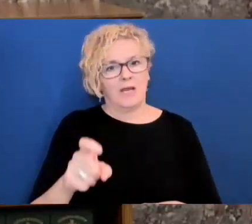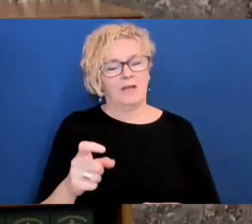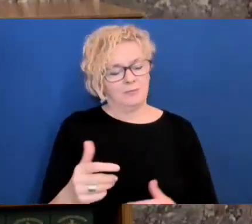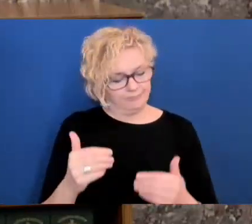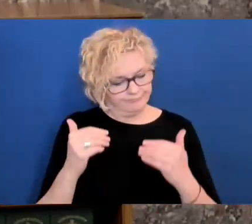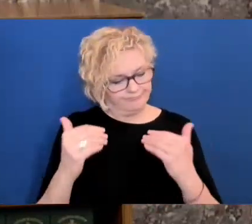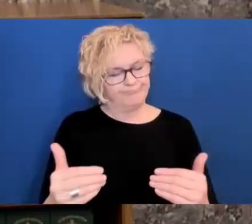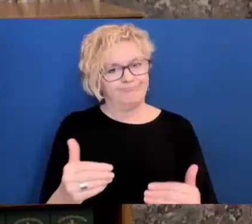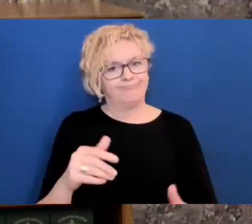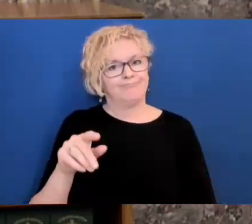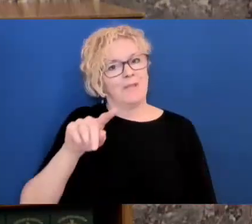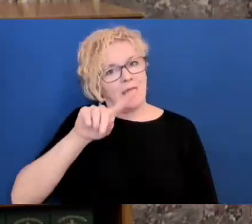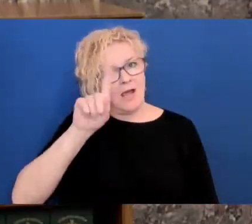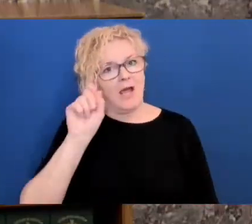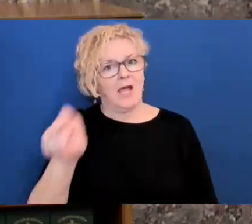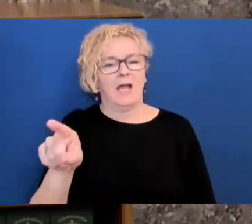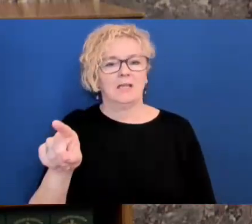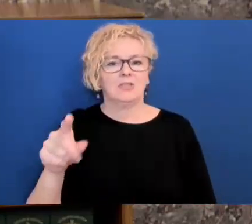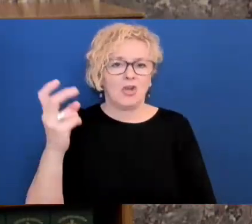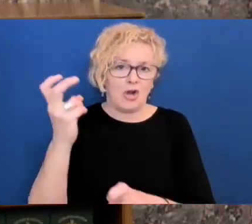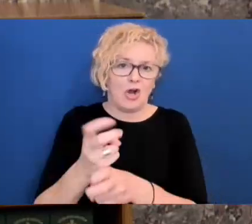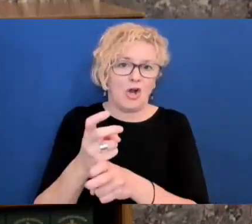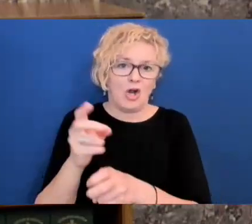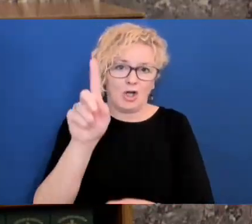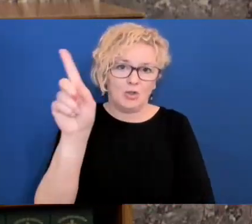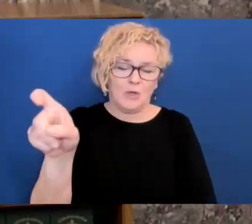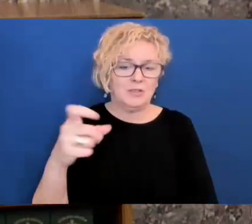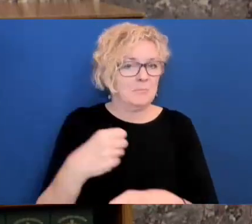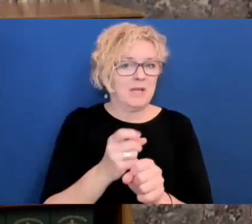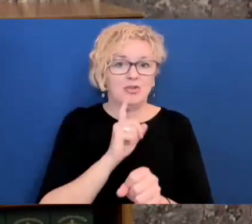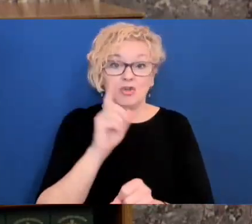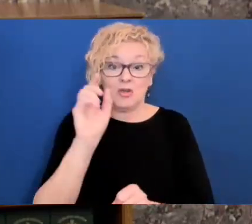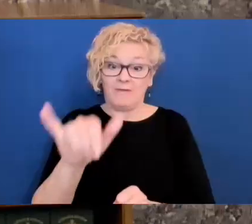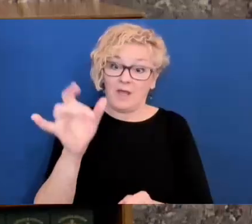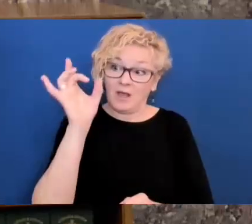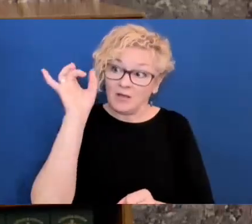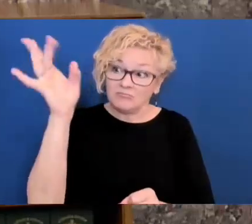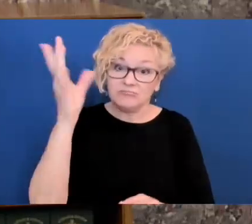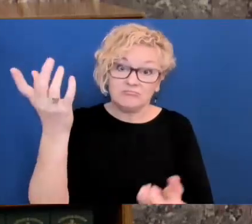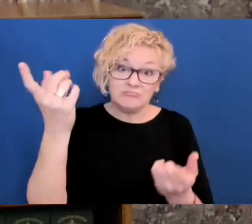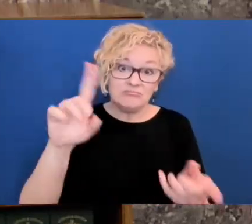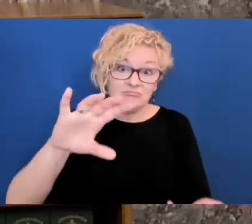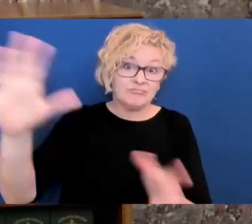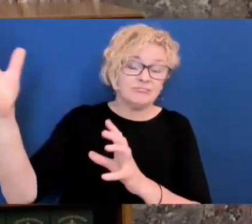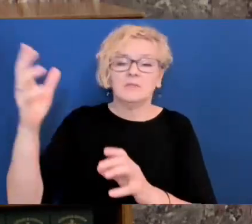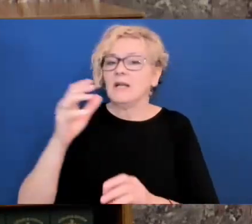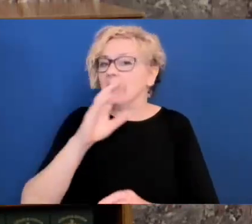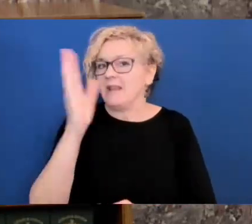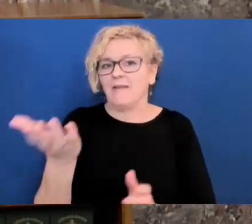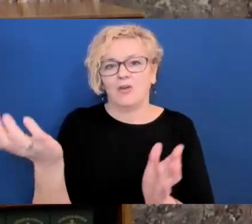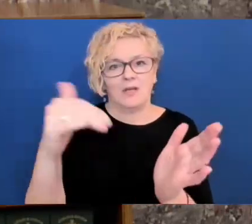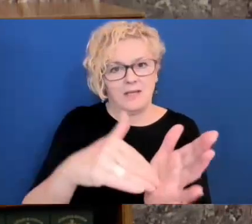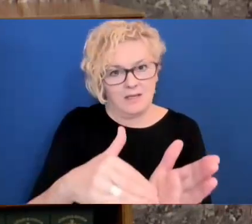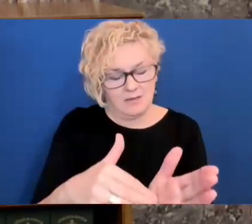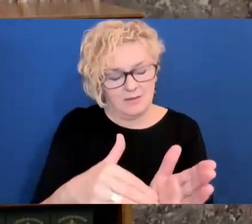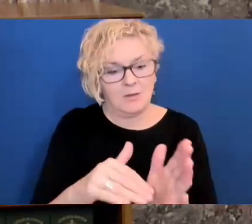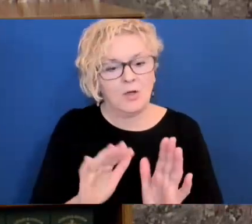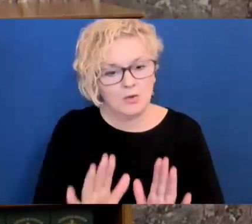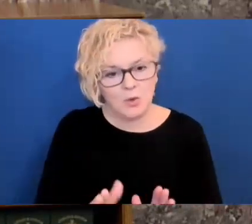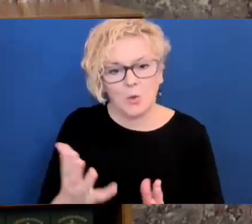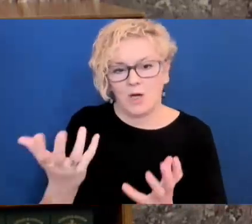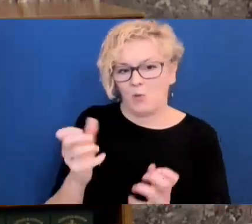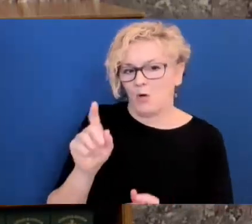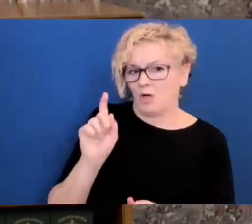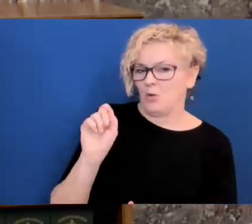repeated. So, as a first question to the Premier, does the Premier recognize the current system is not providing the level of